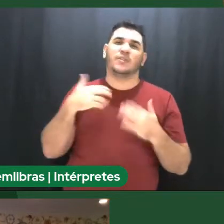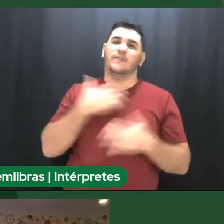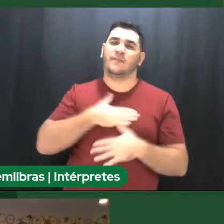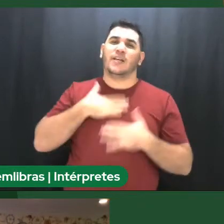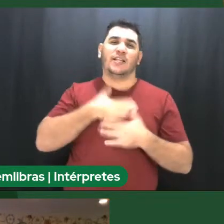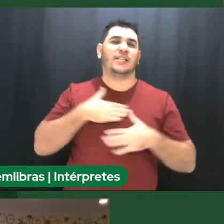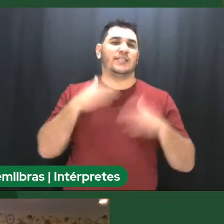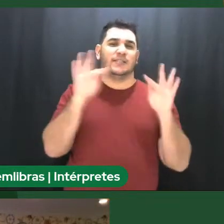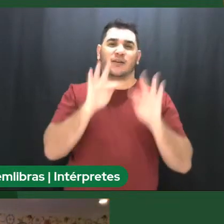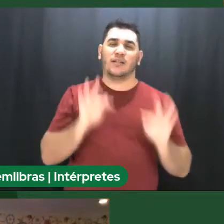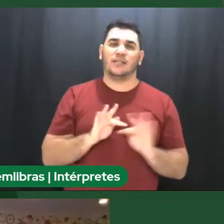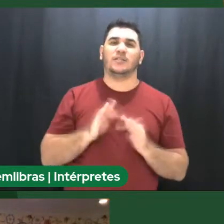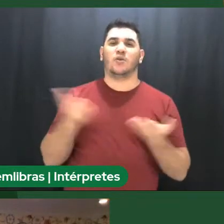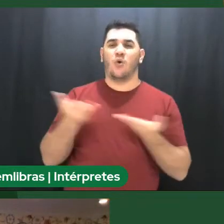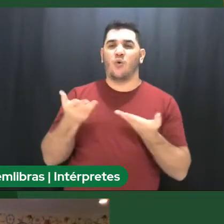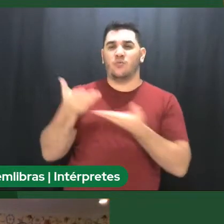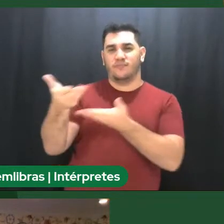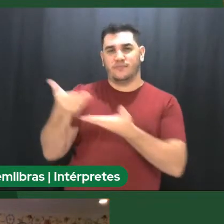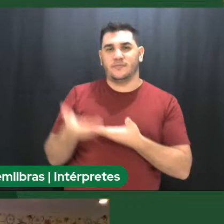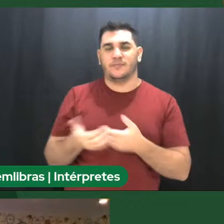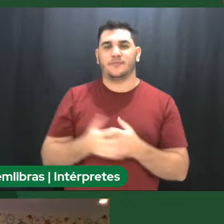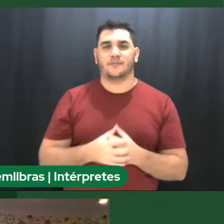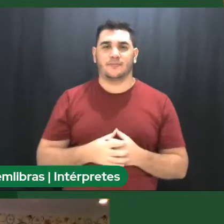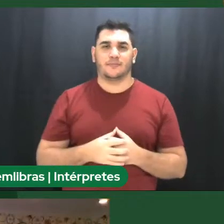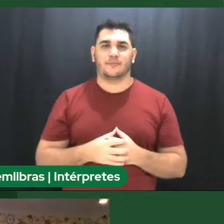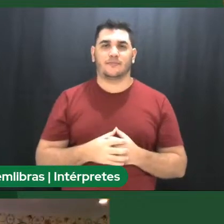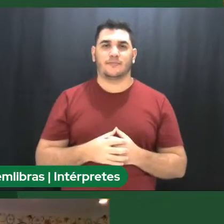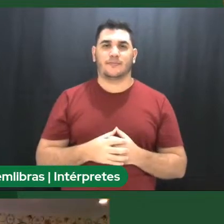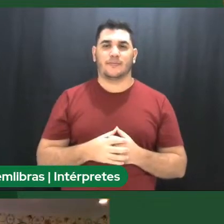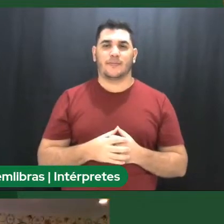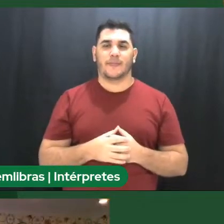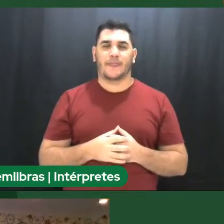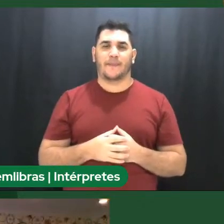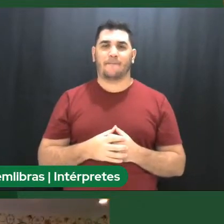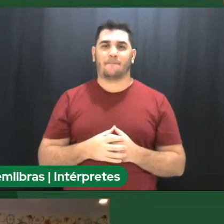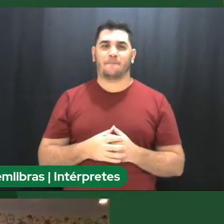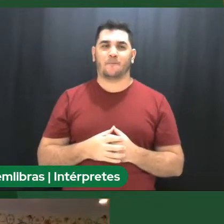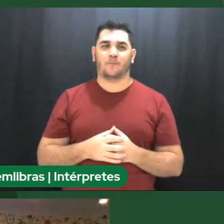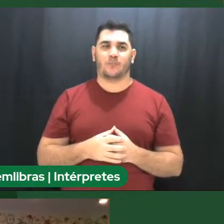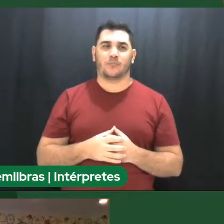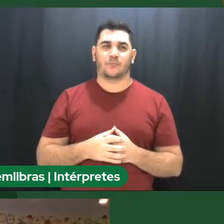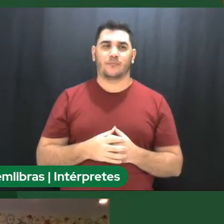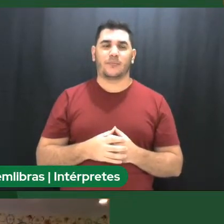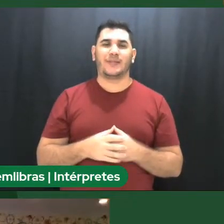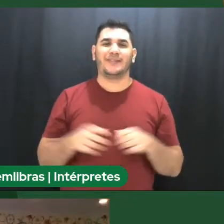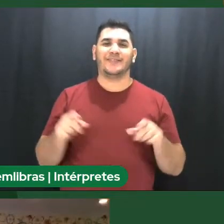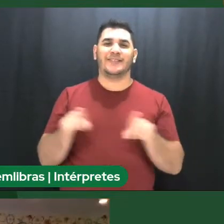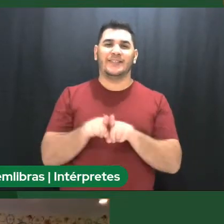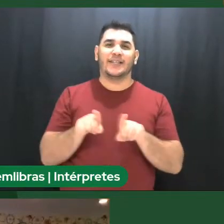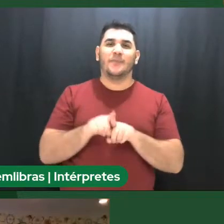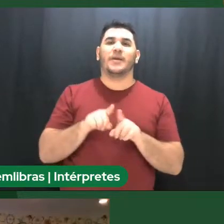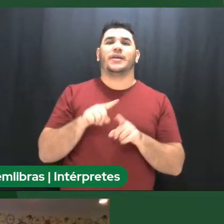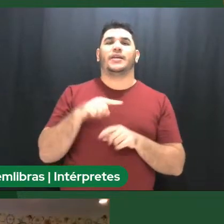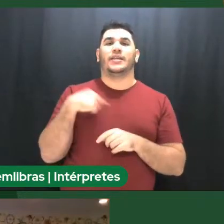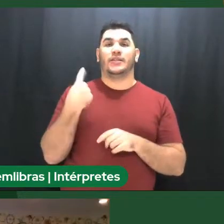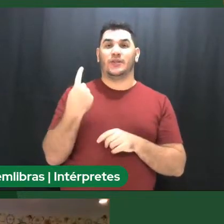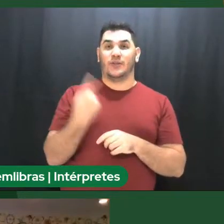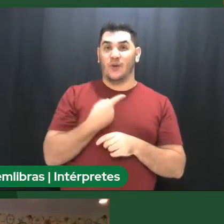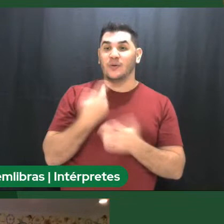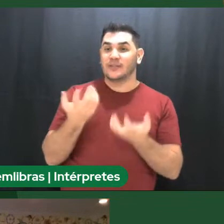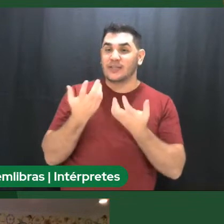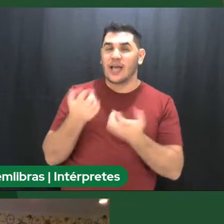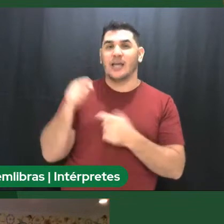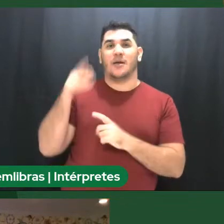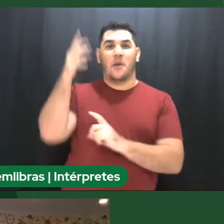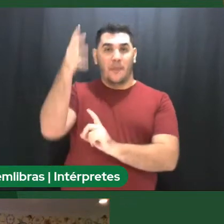are gonna use your talk on our classes and explain